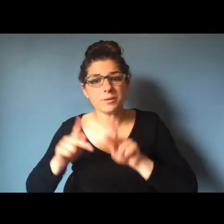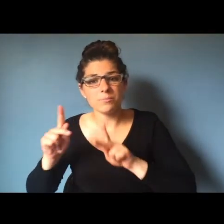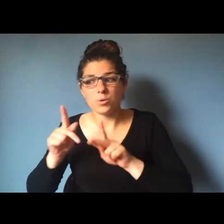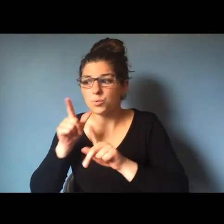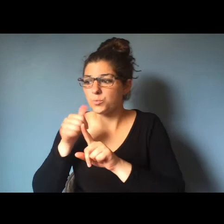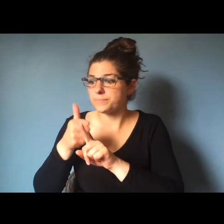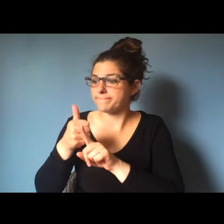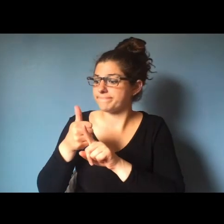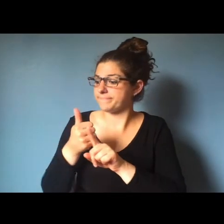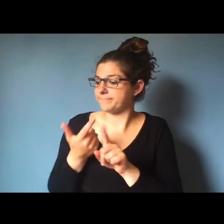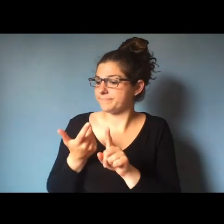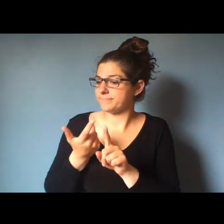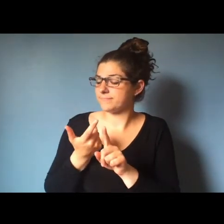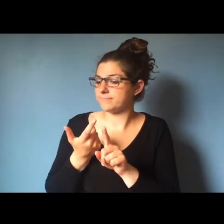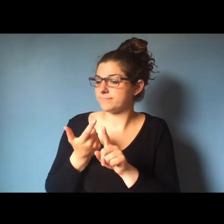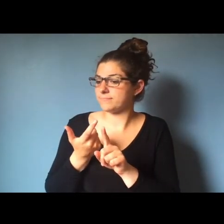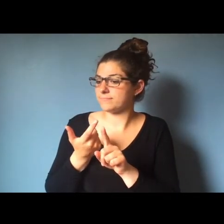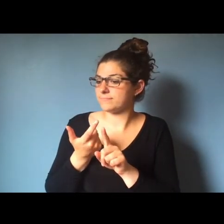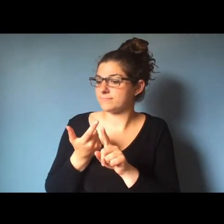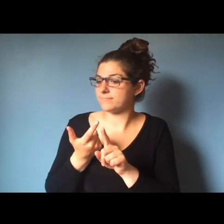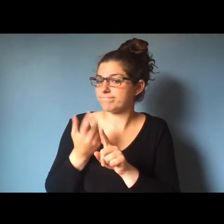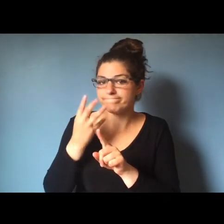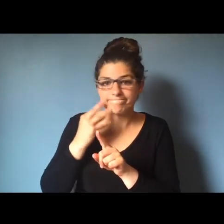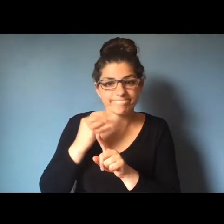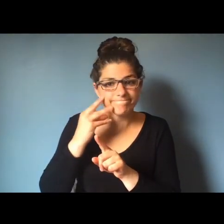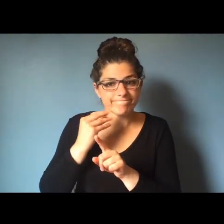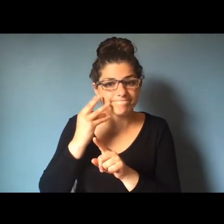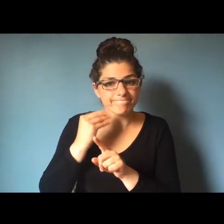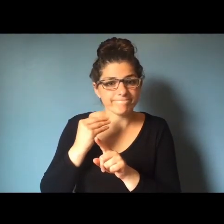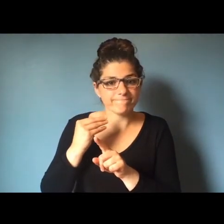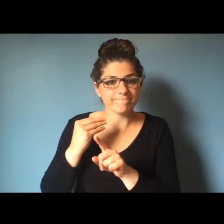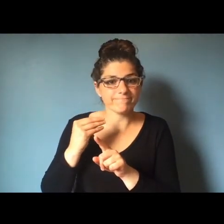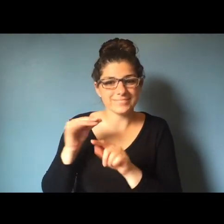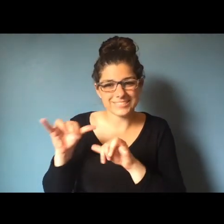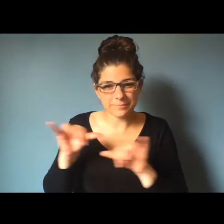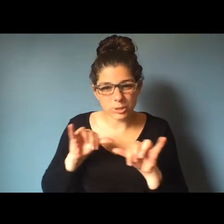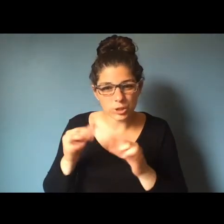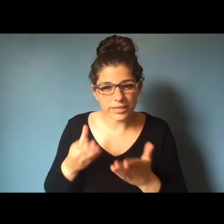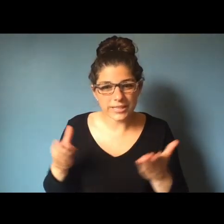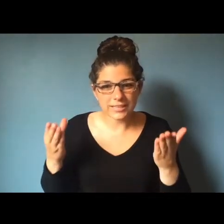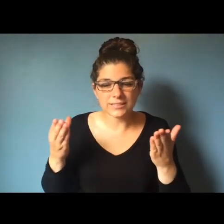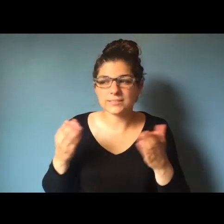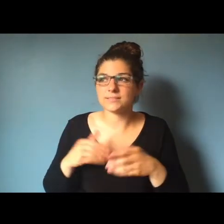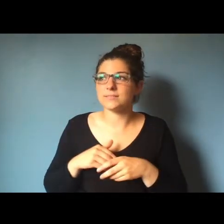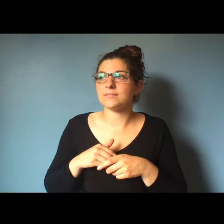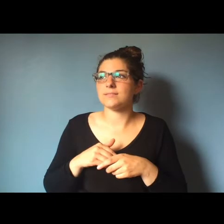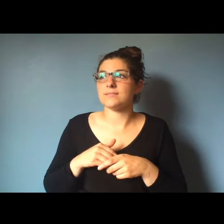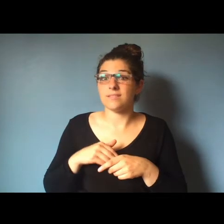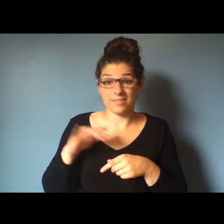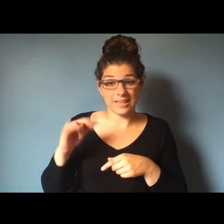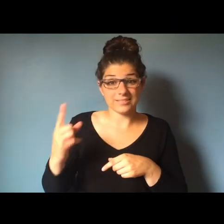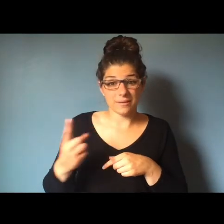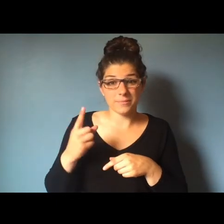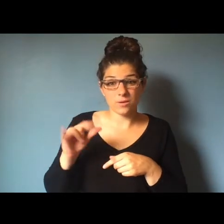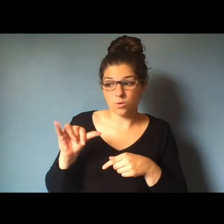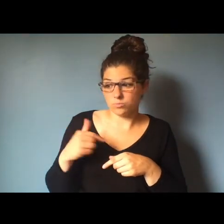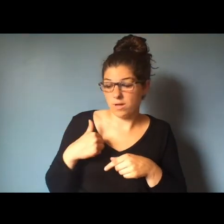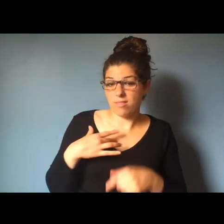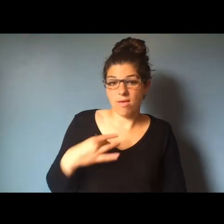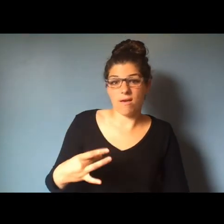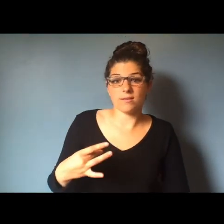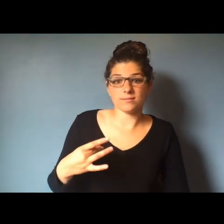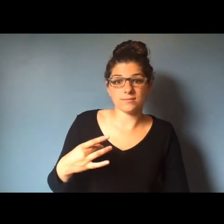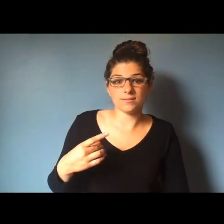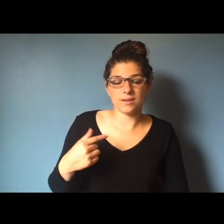who are going through similar things. That's something also I like, and